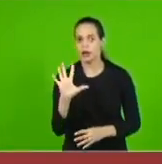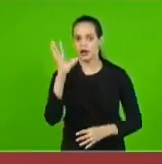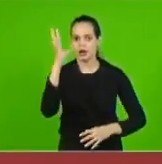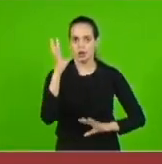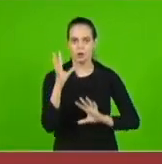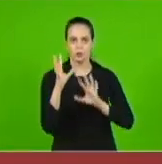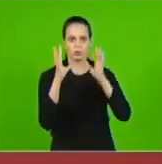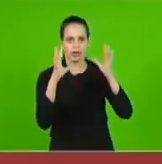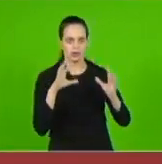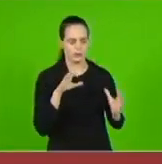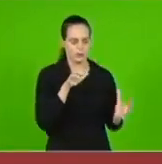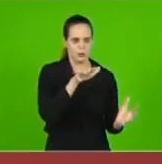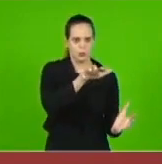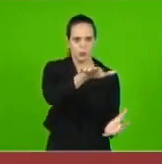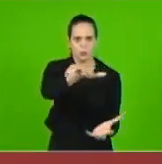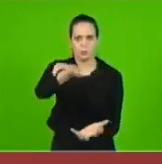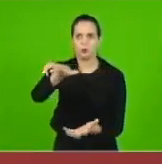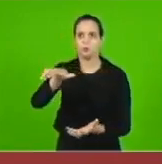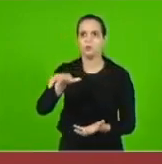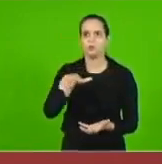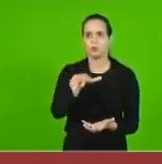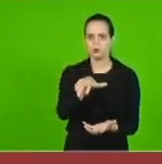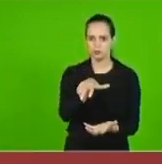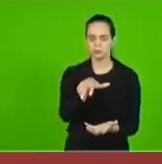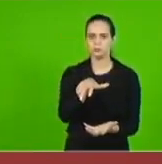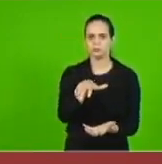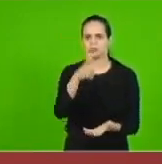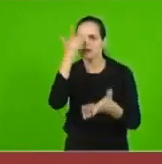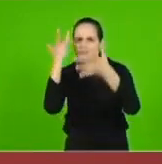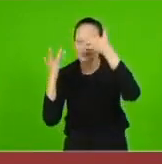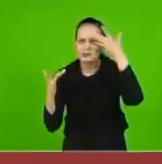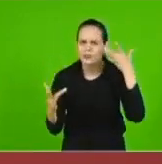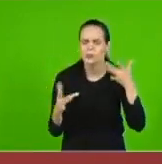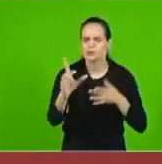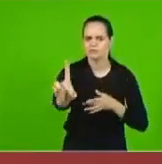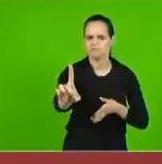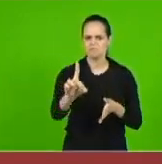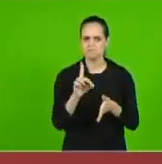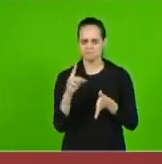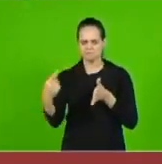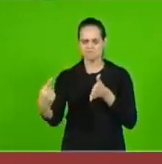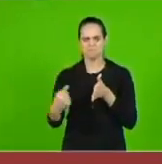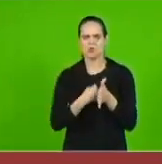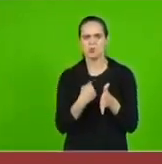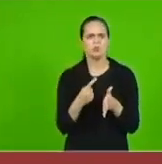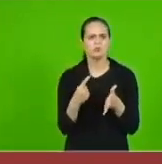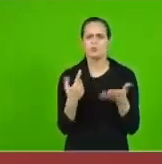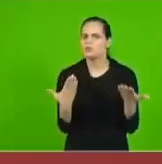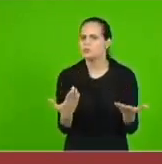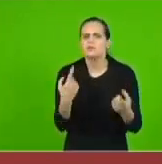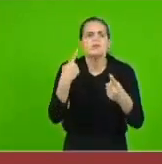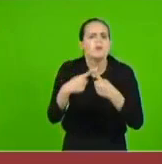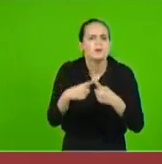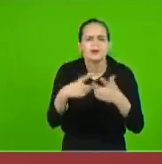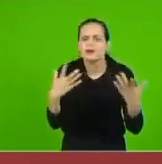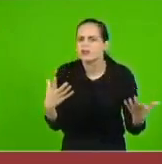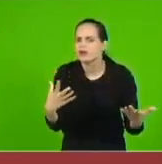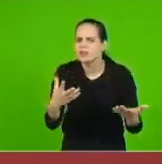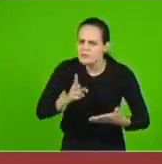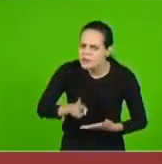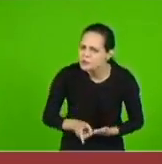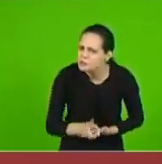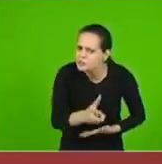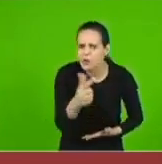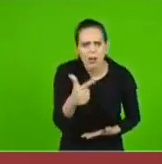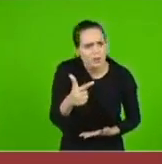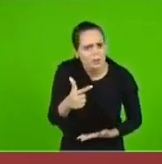world, and individually, people keep asking me, what is this? Is this going to continue